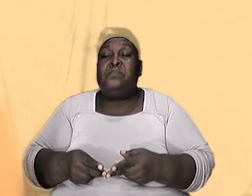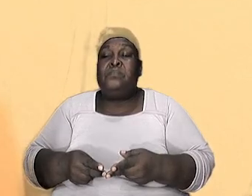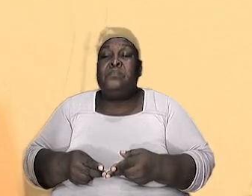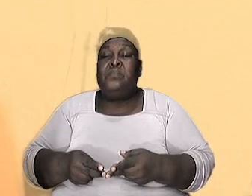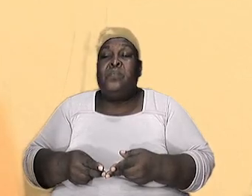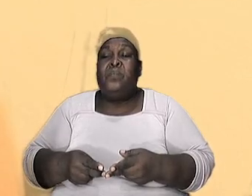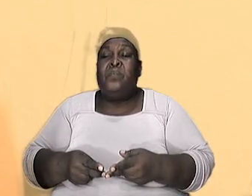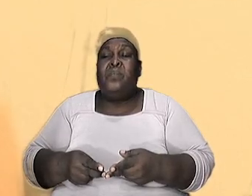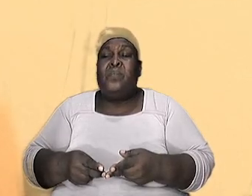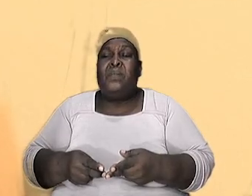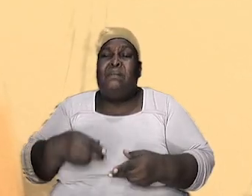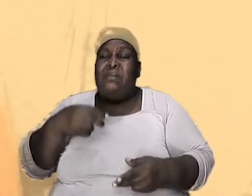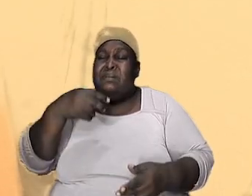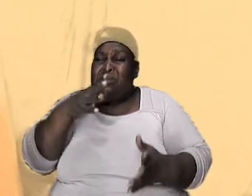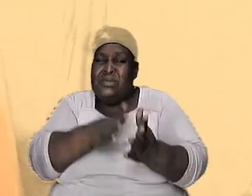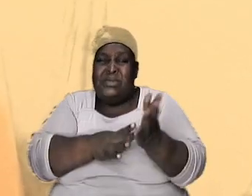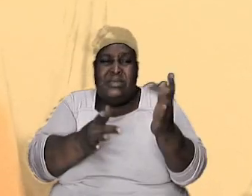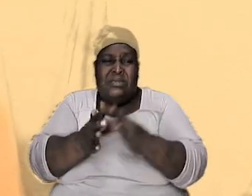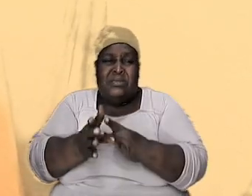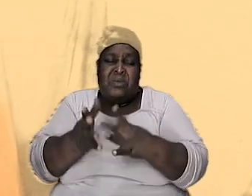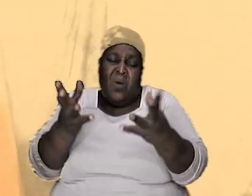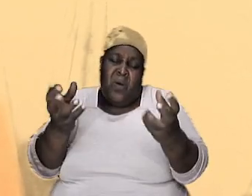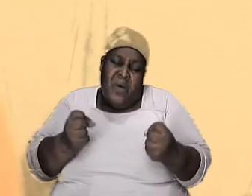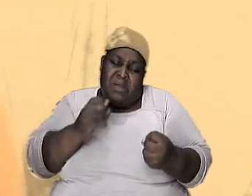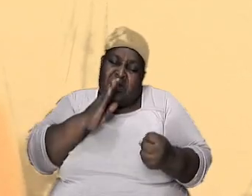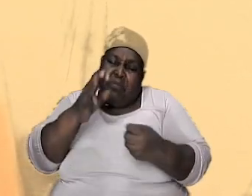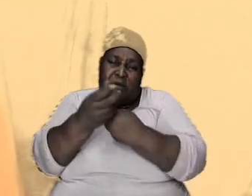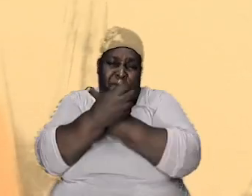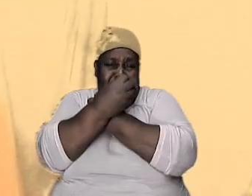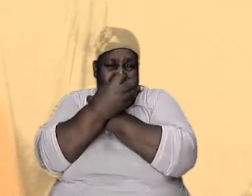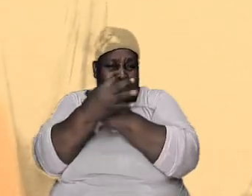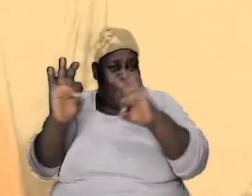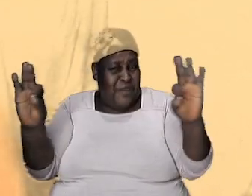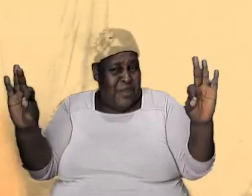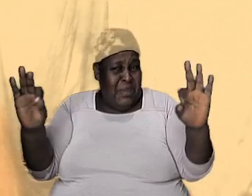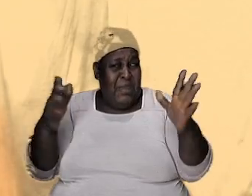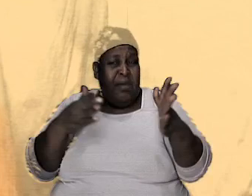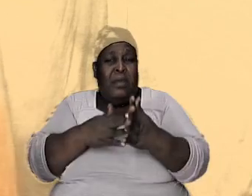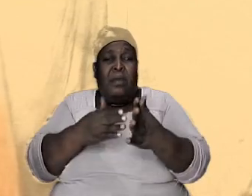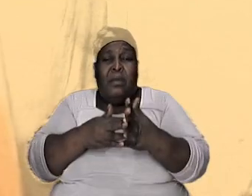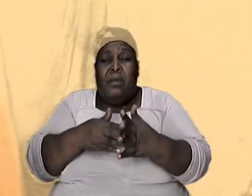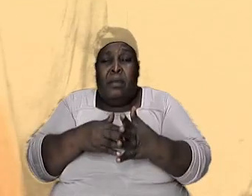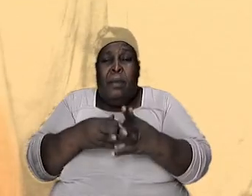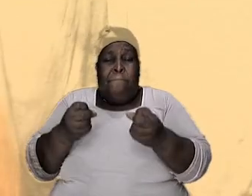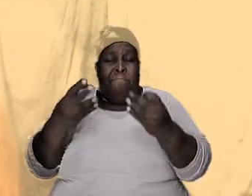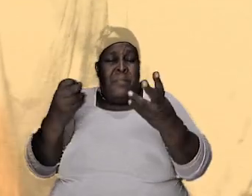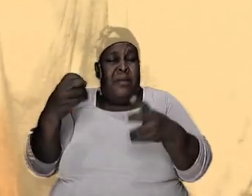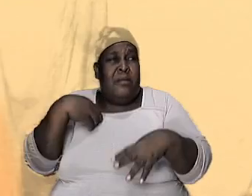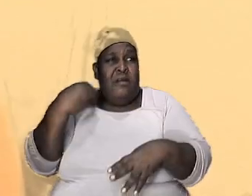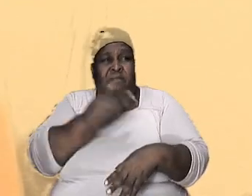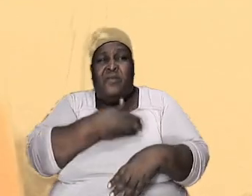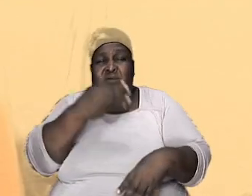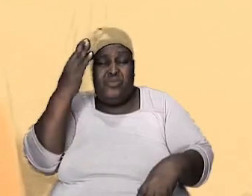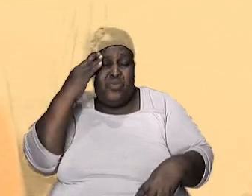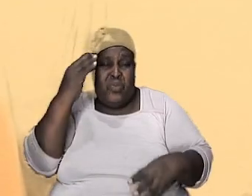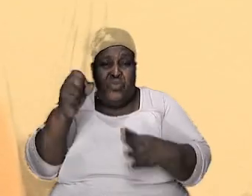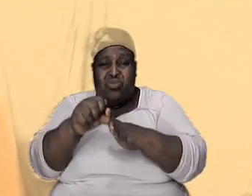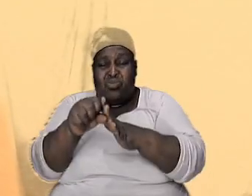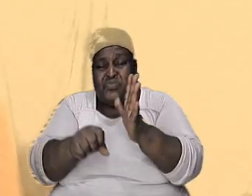I want to really be free again. A lot of us, we know the scriptures, and we know